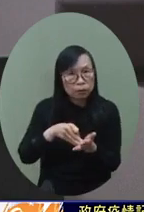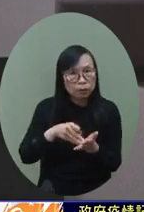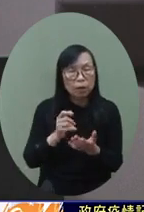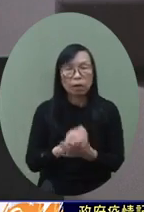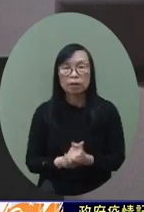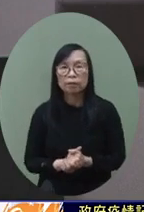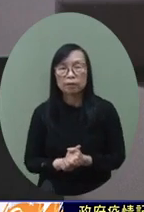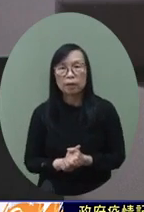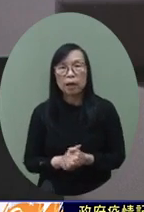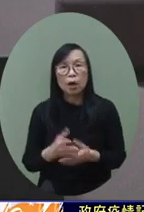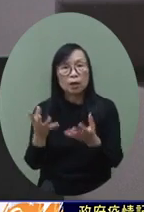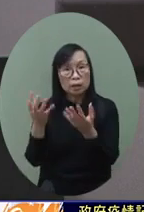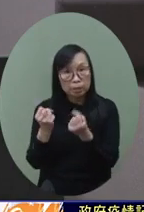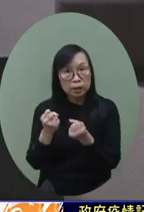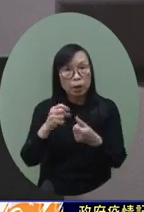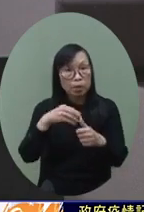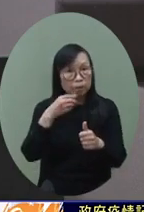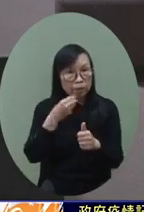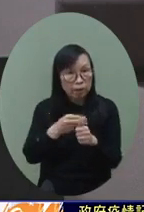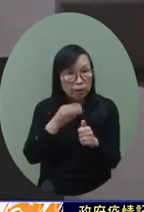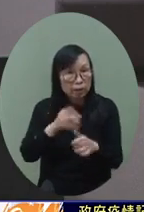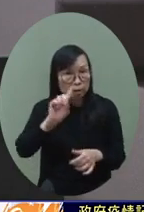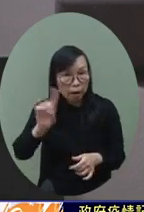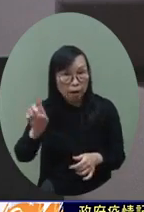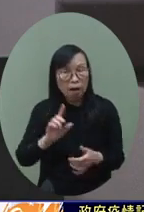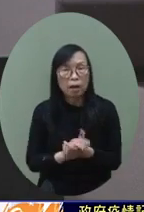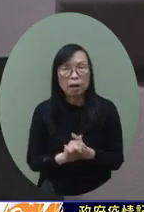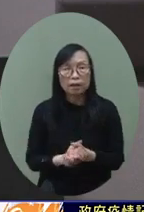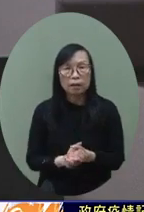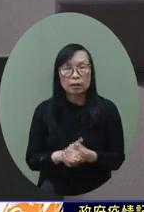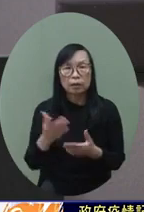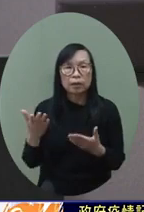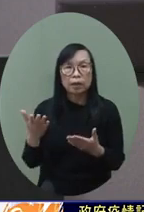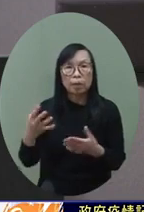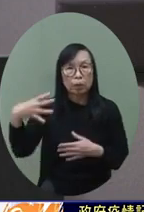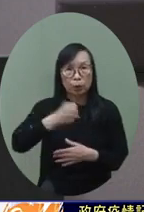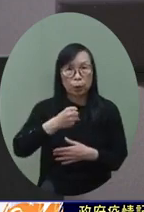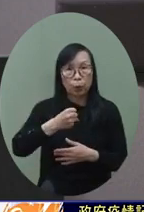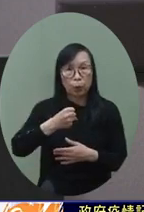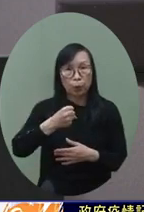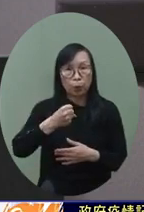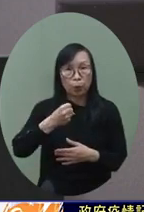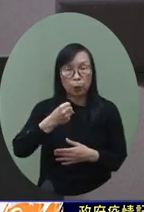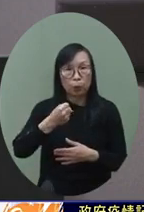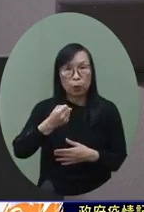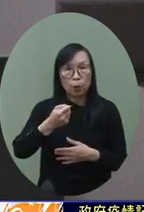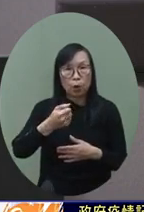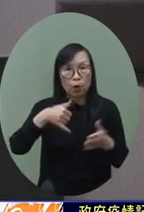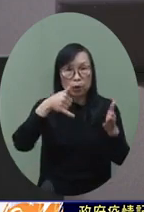power to get in touch with suspected cases in person? And second question to Dr. Cho. We can see